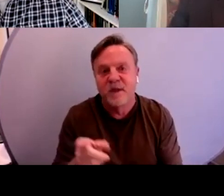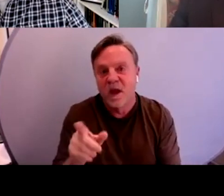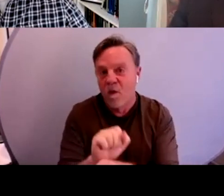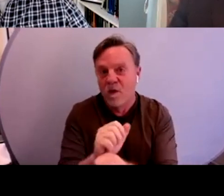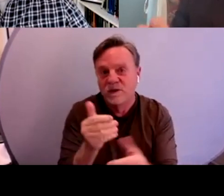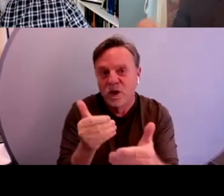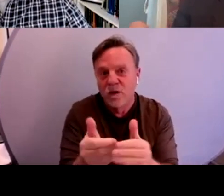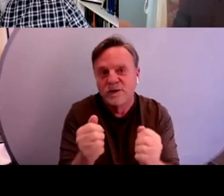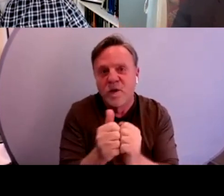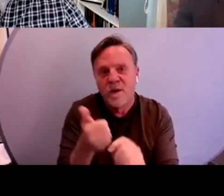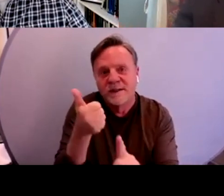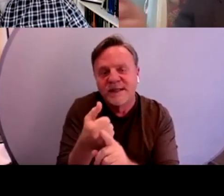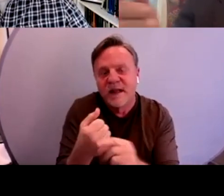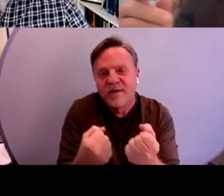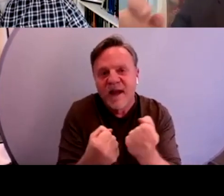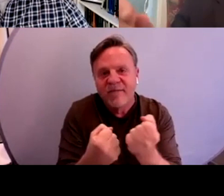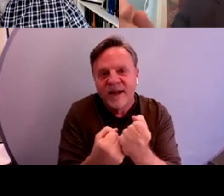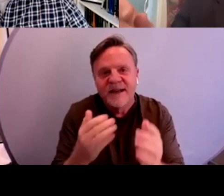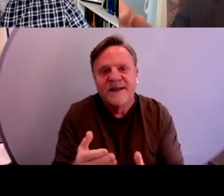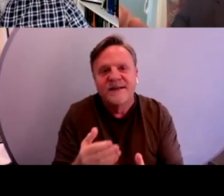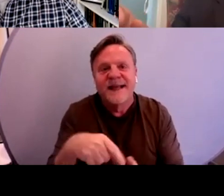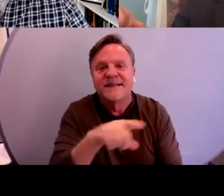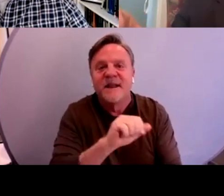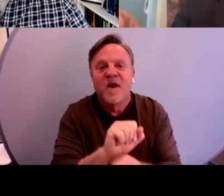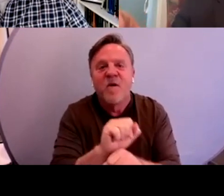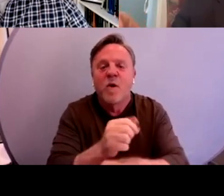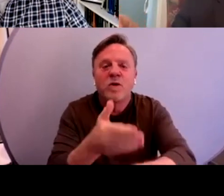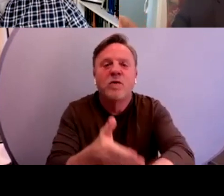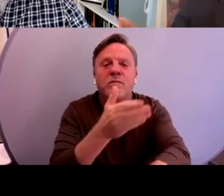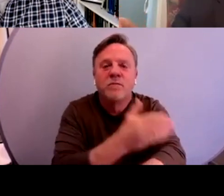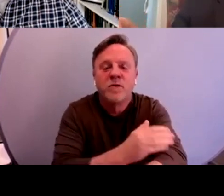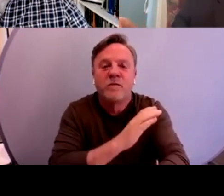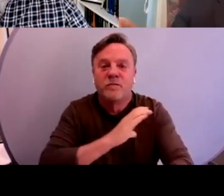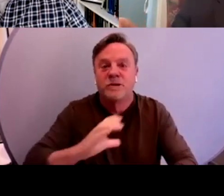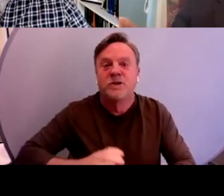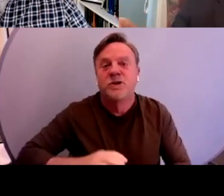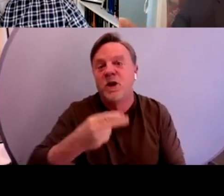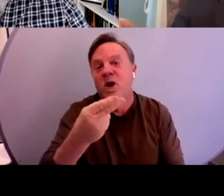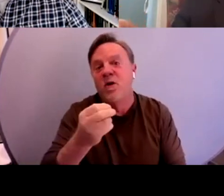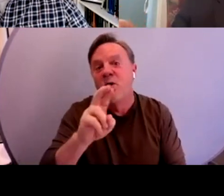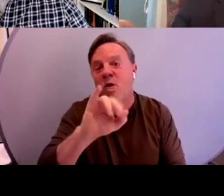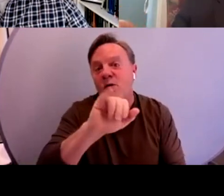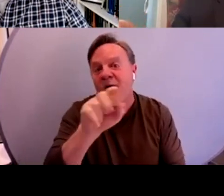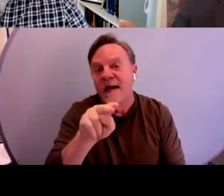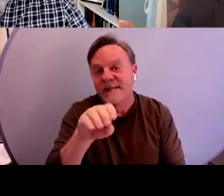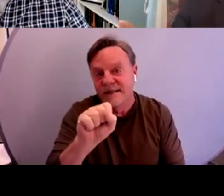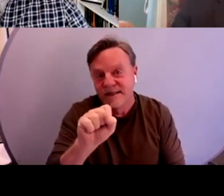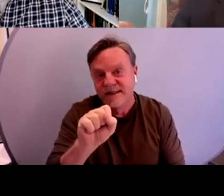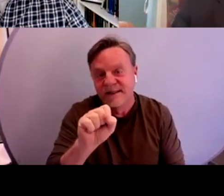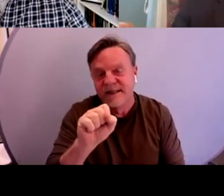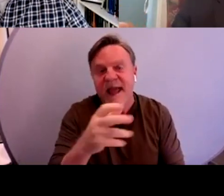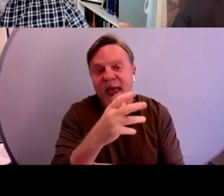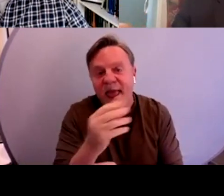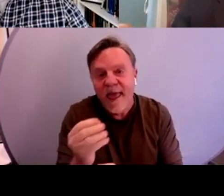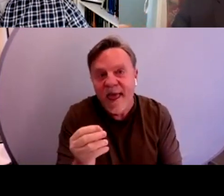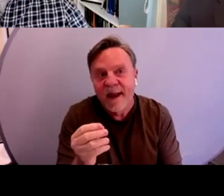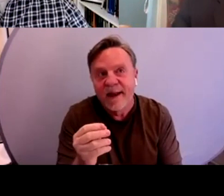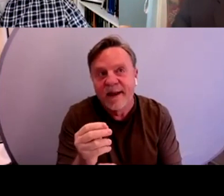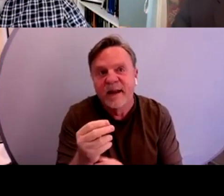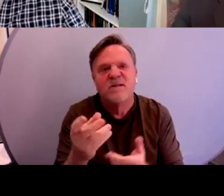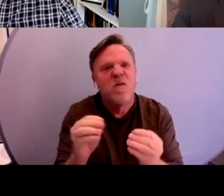closely with self-advocates as they work to improve Christian horizons and the